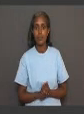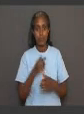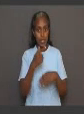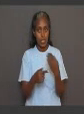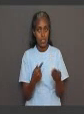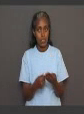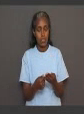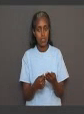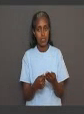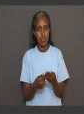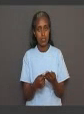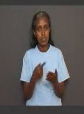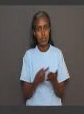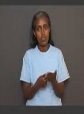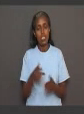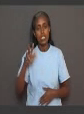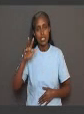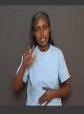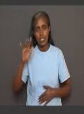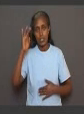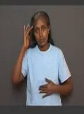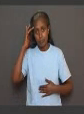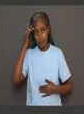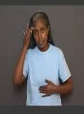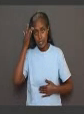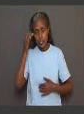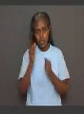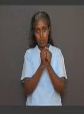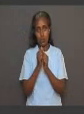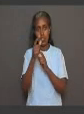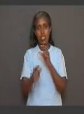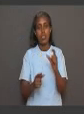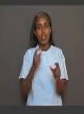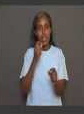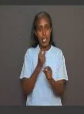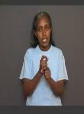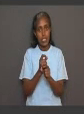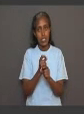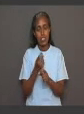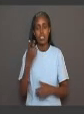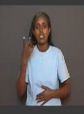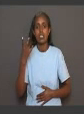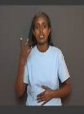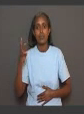Since there were 3 patients with ages in the